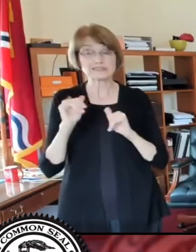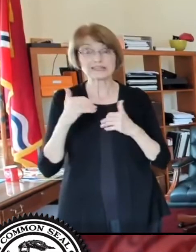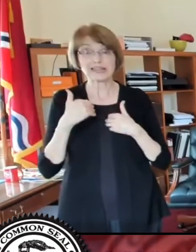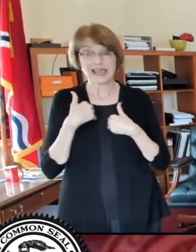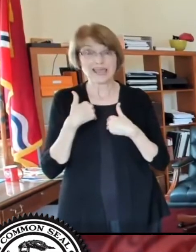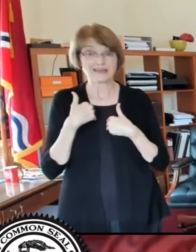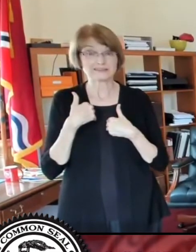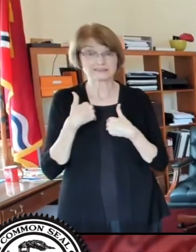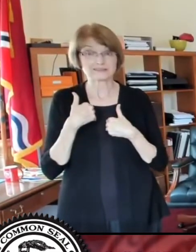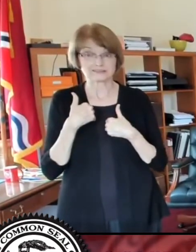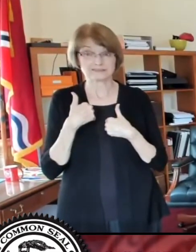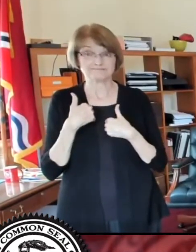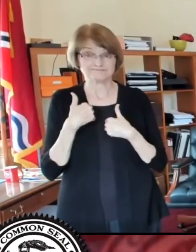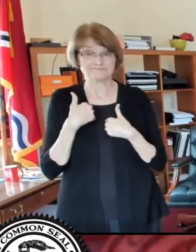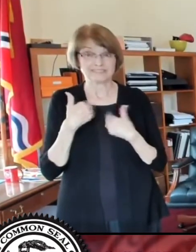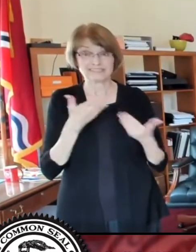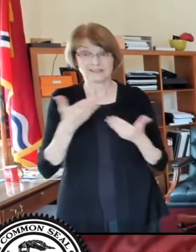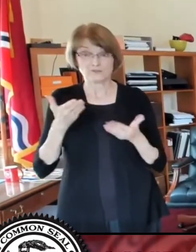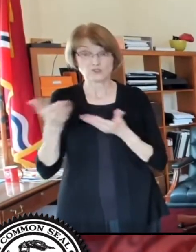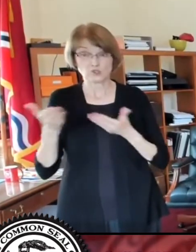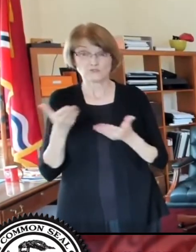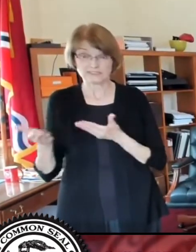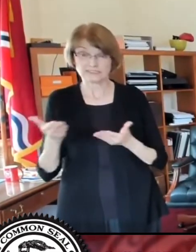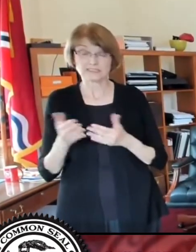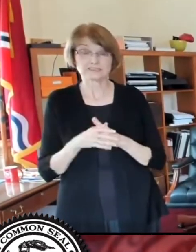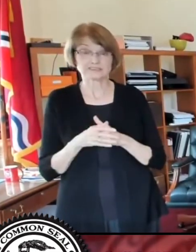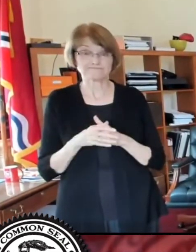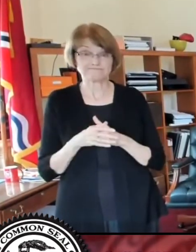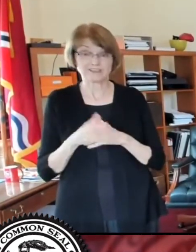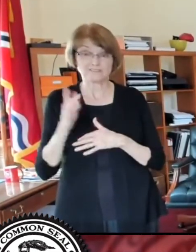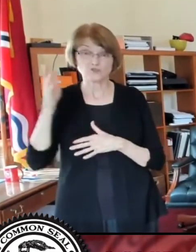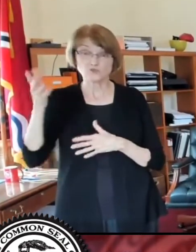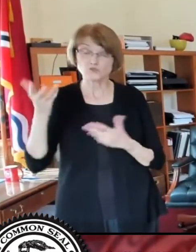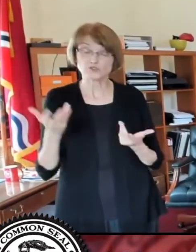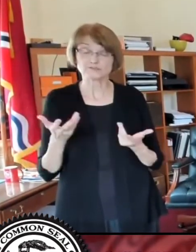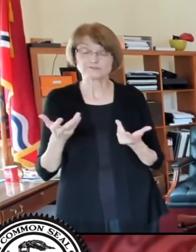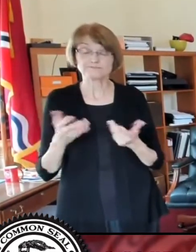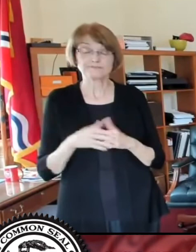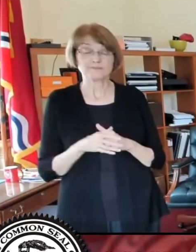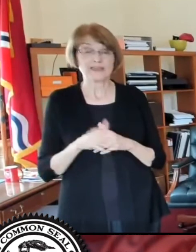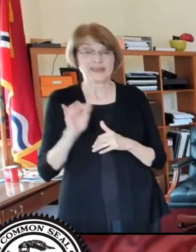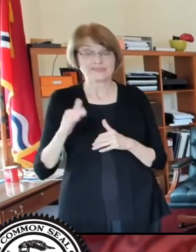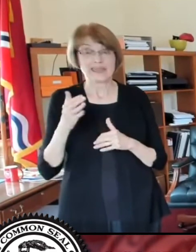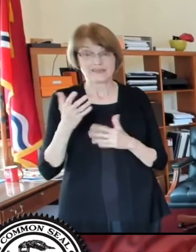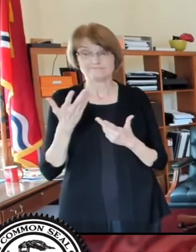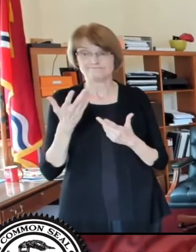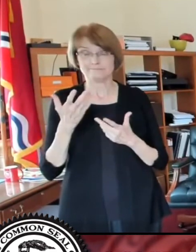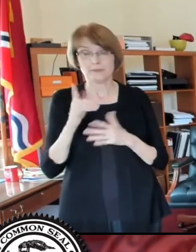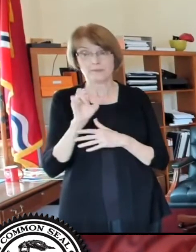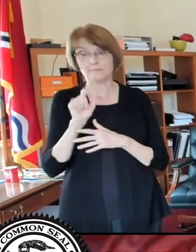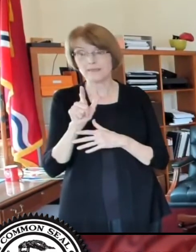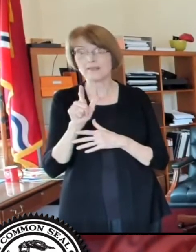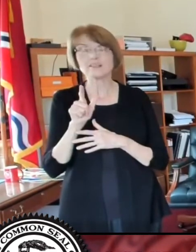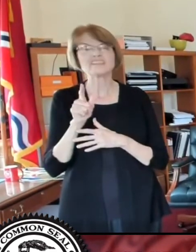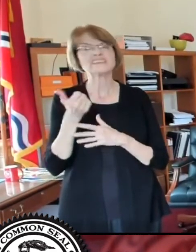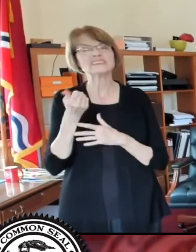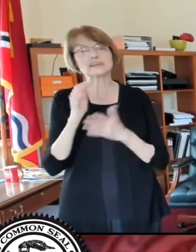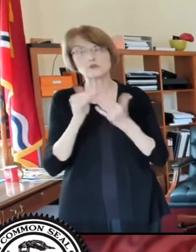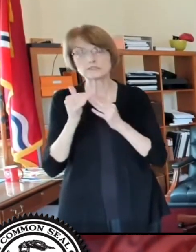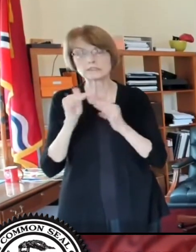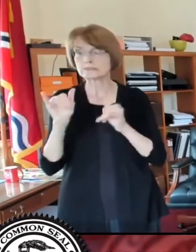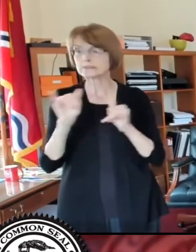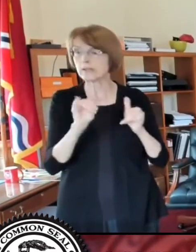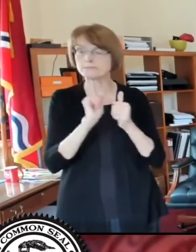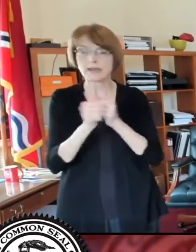delivery services after this bill. And this is this is a bill that's been done in a number of cities across the country. So